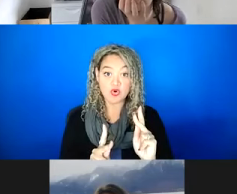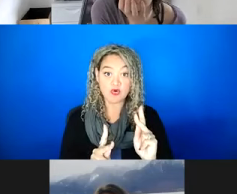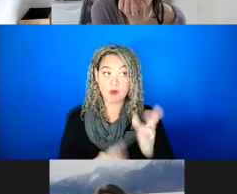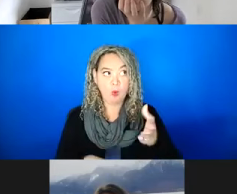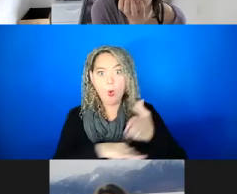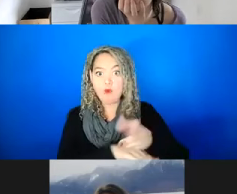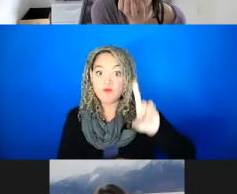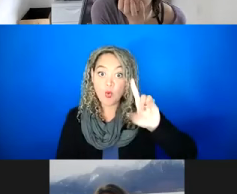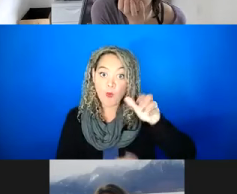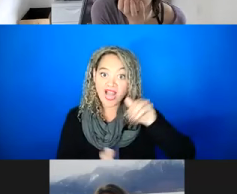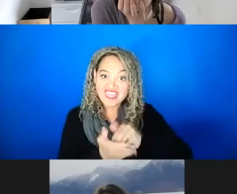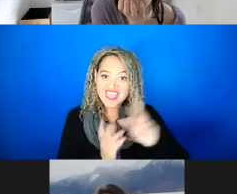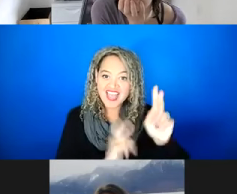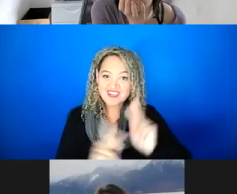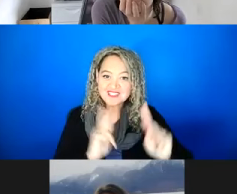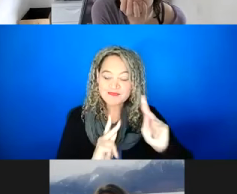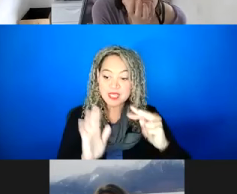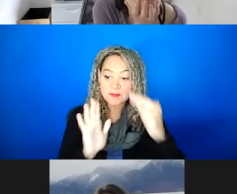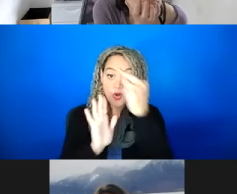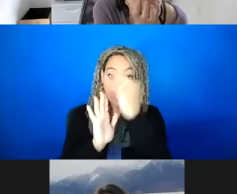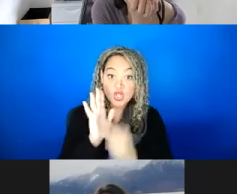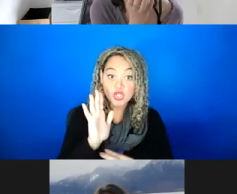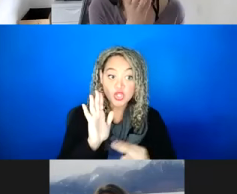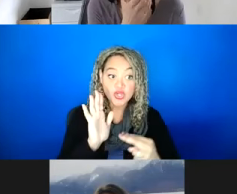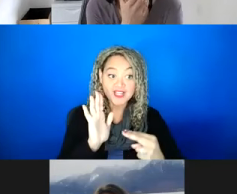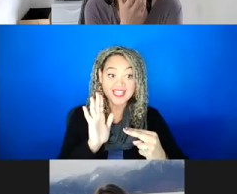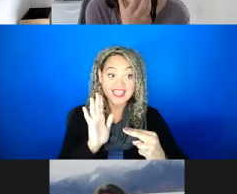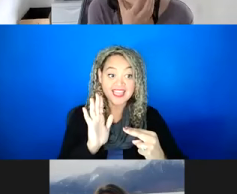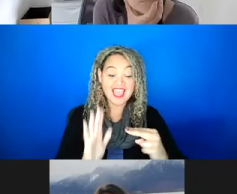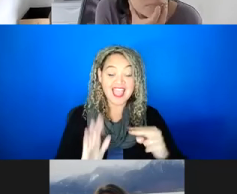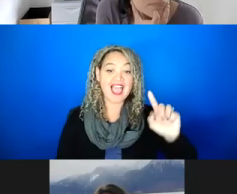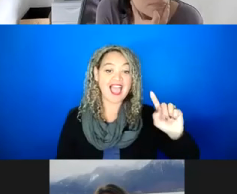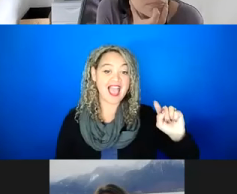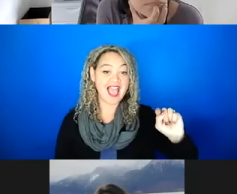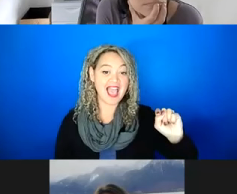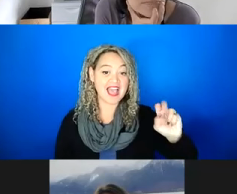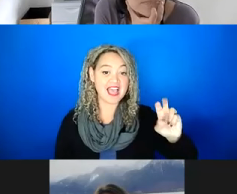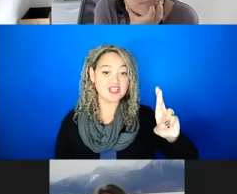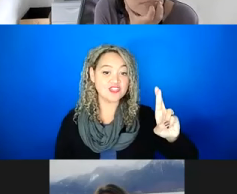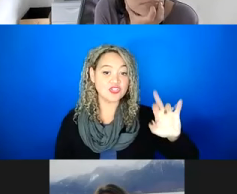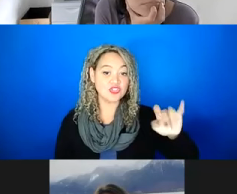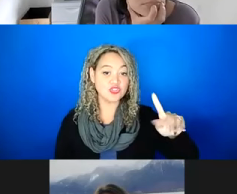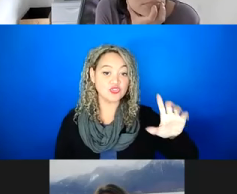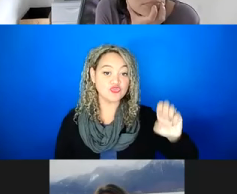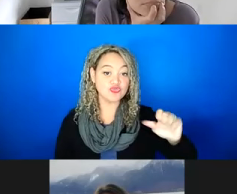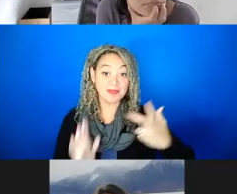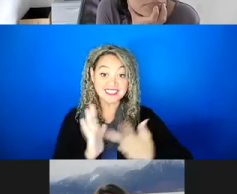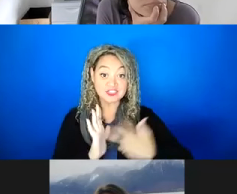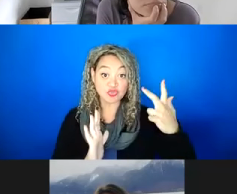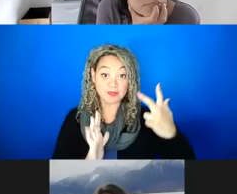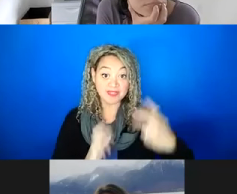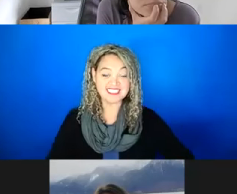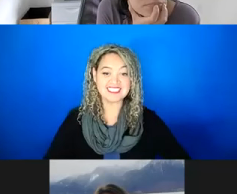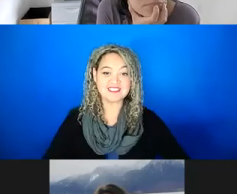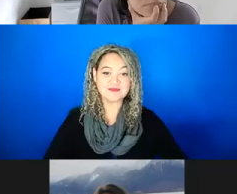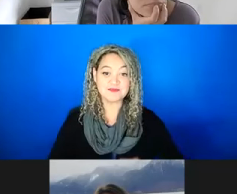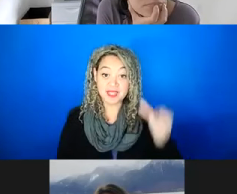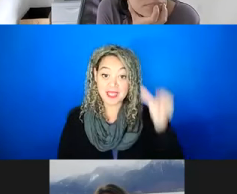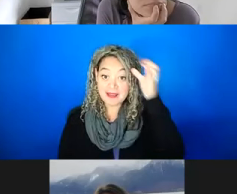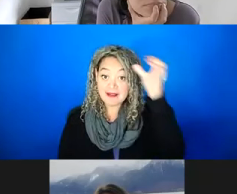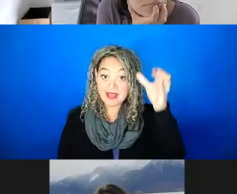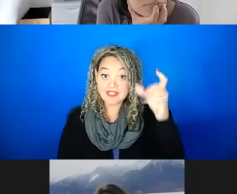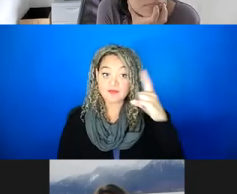of them, look at triplets. This is an implicit task to look at about concepts of